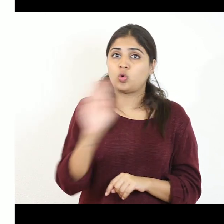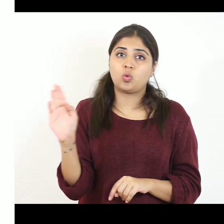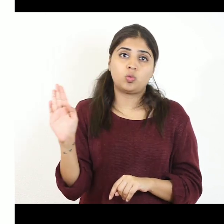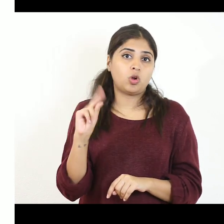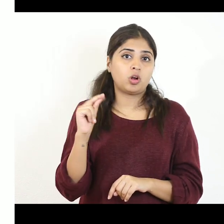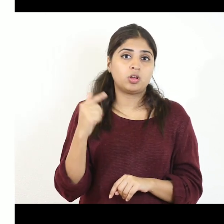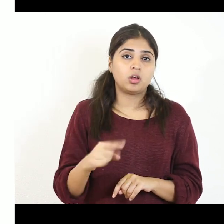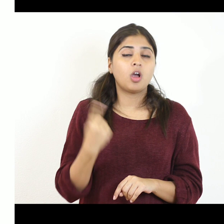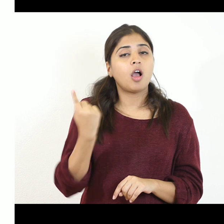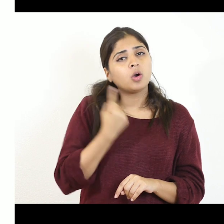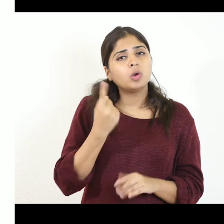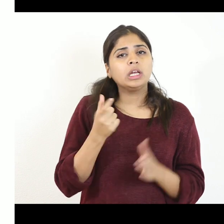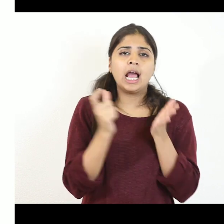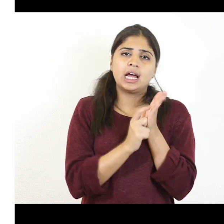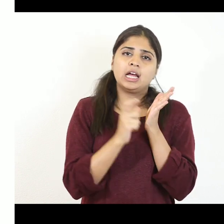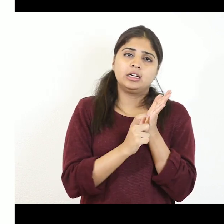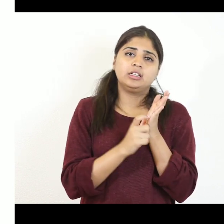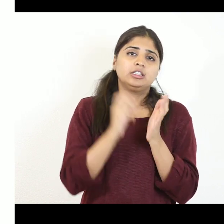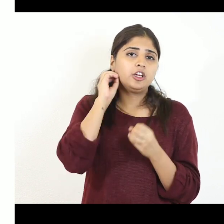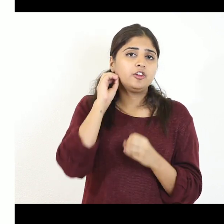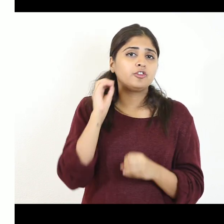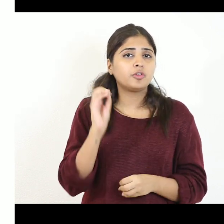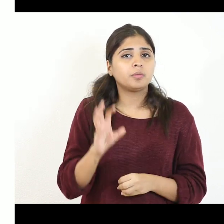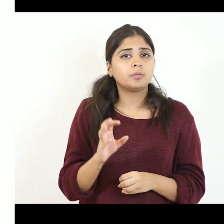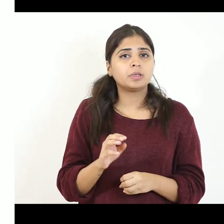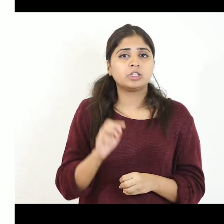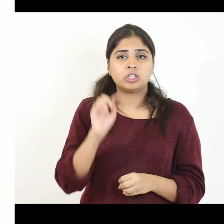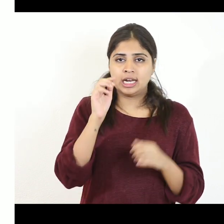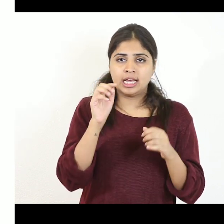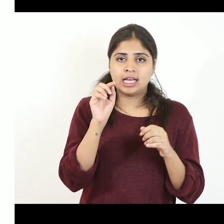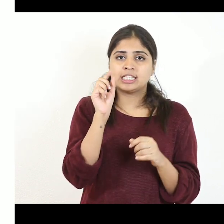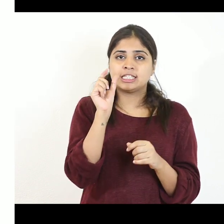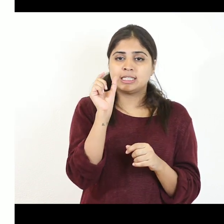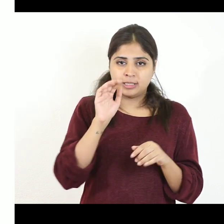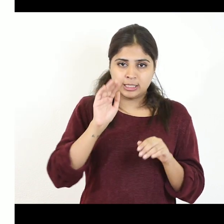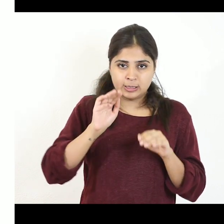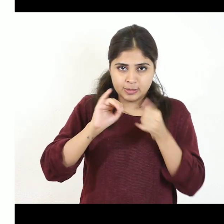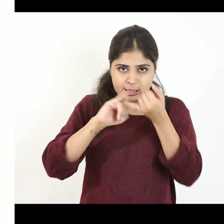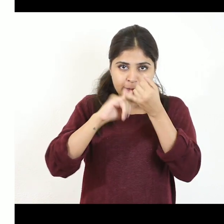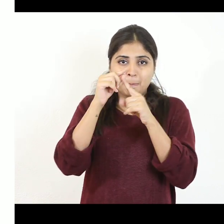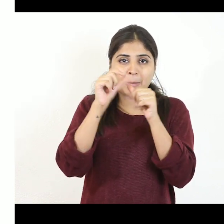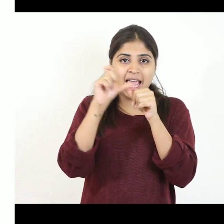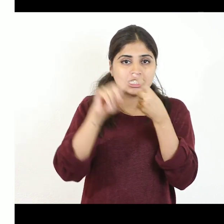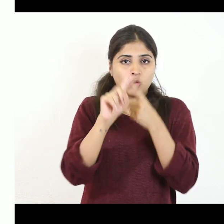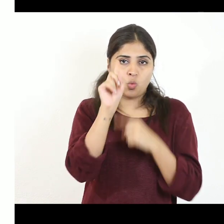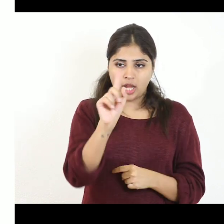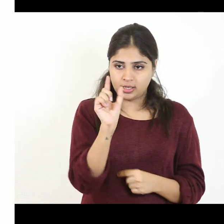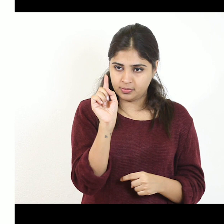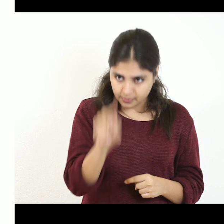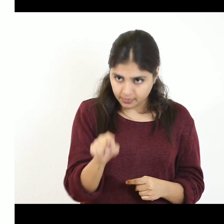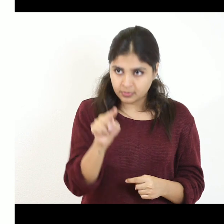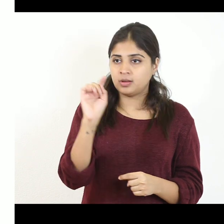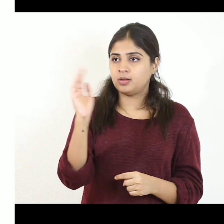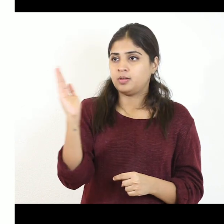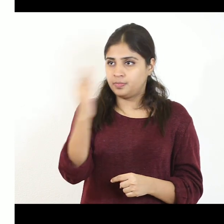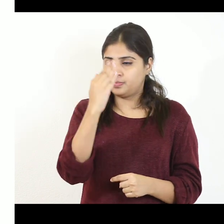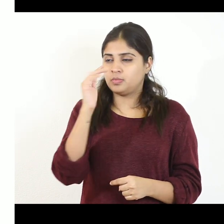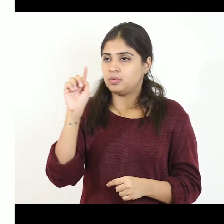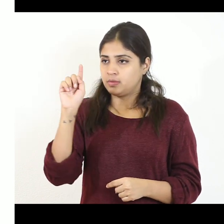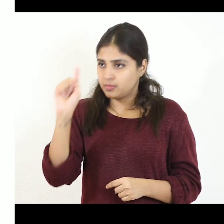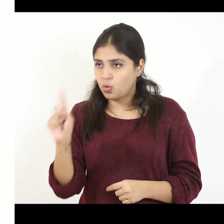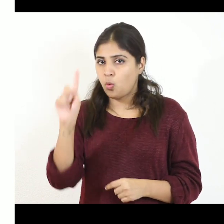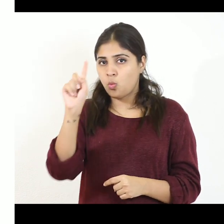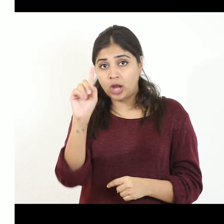Just the address information separated by single space. The address apartment 102 Safdarjung